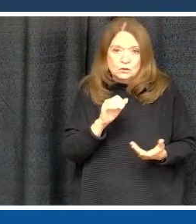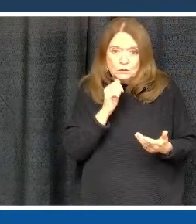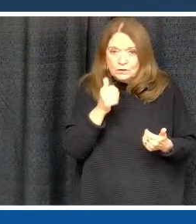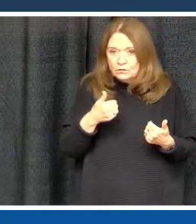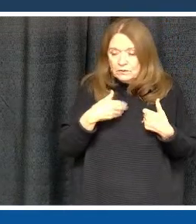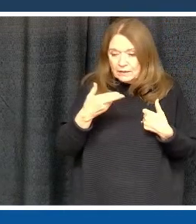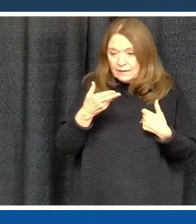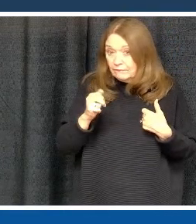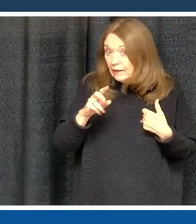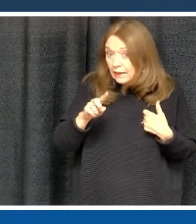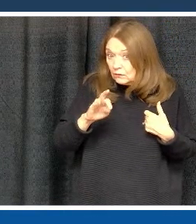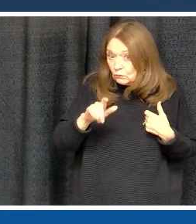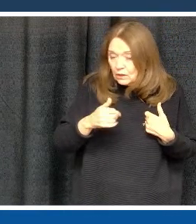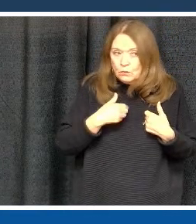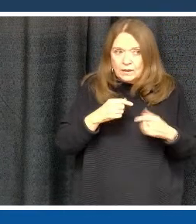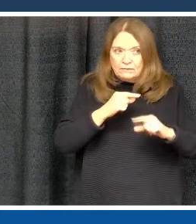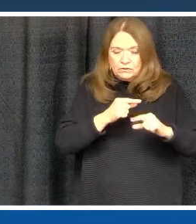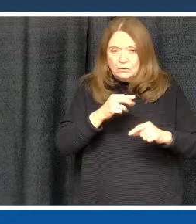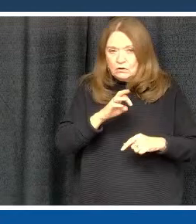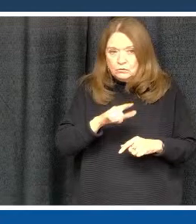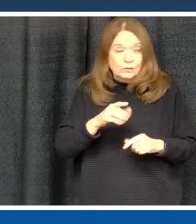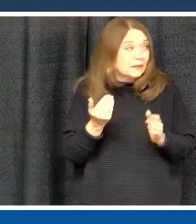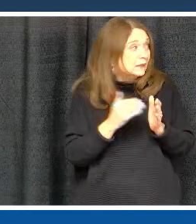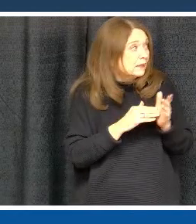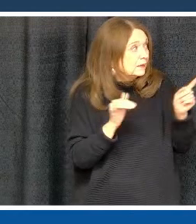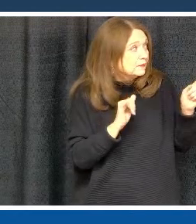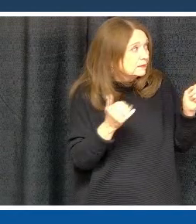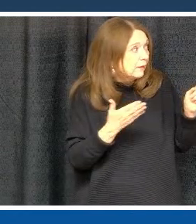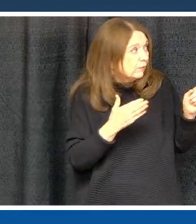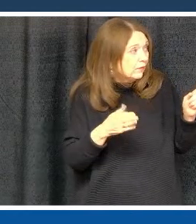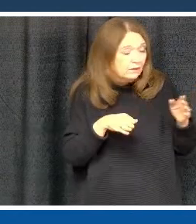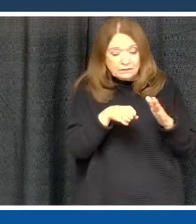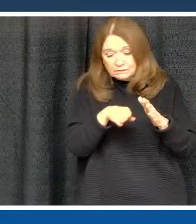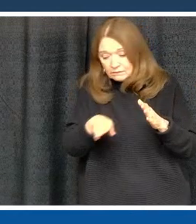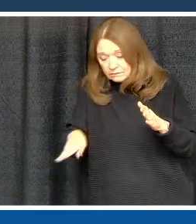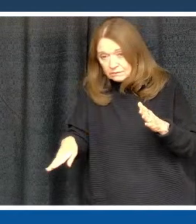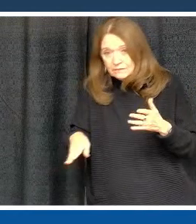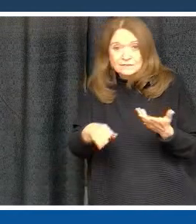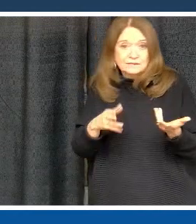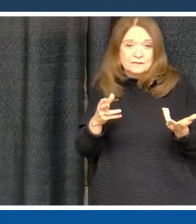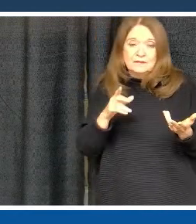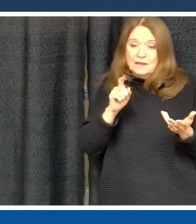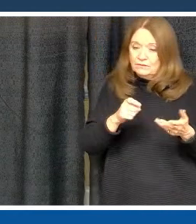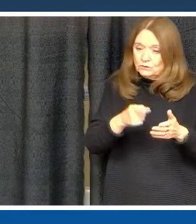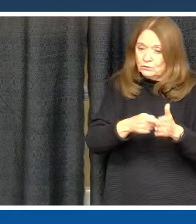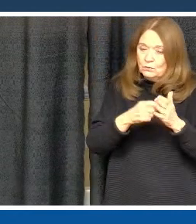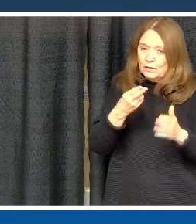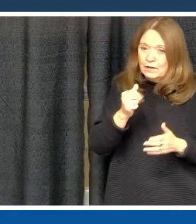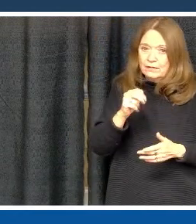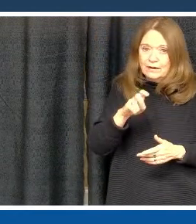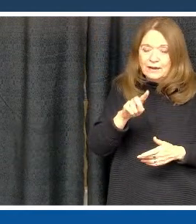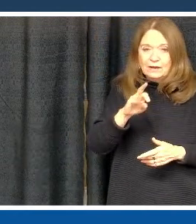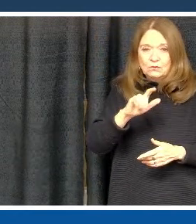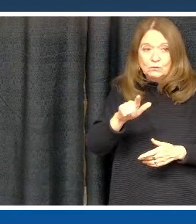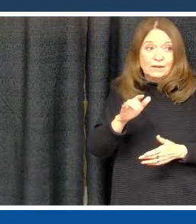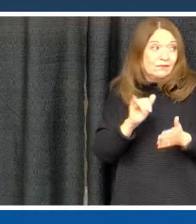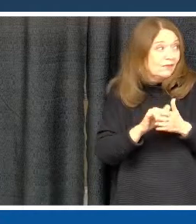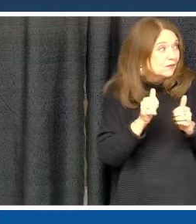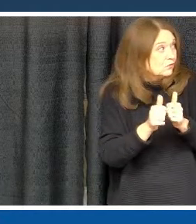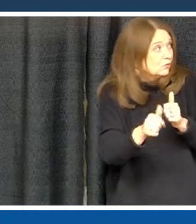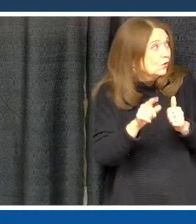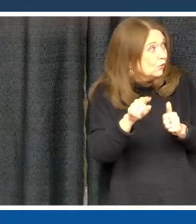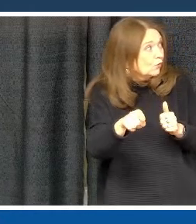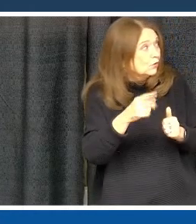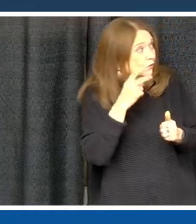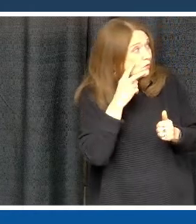we've got a guardrail. Again, same thing here, slope easement, retaining wall, handrail required. And again, that's further down the roadway. You've got